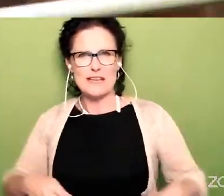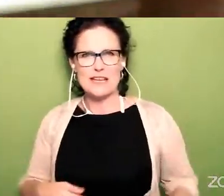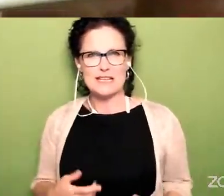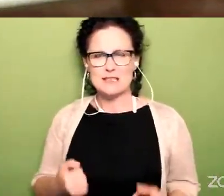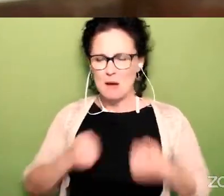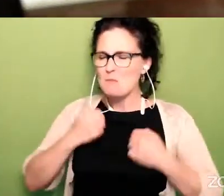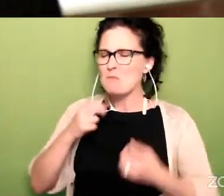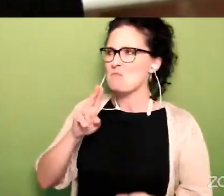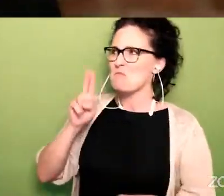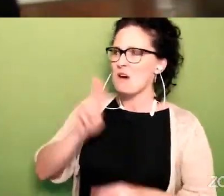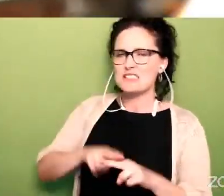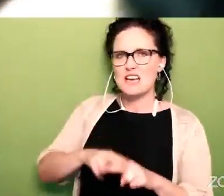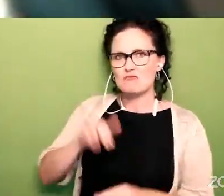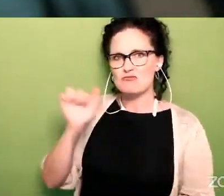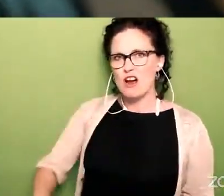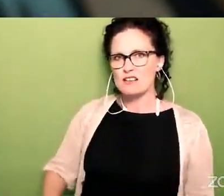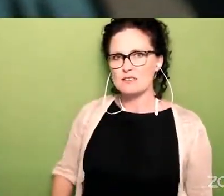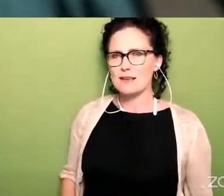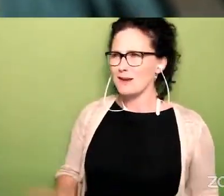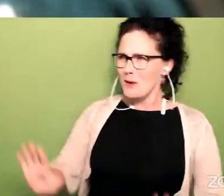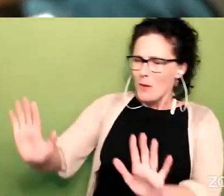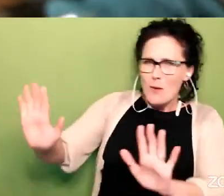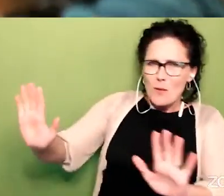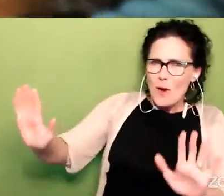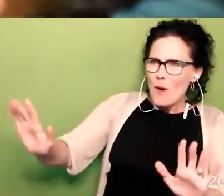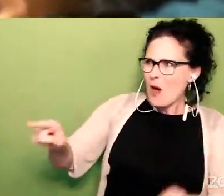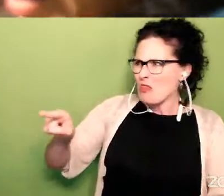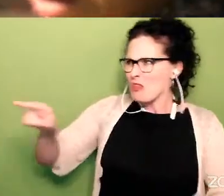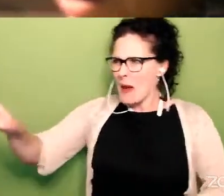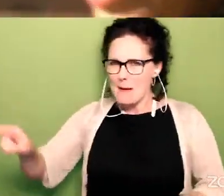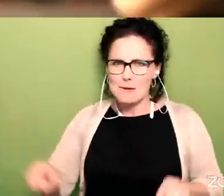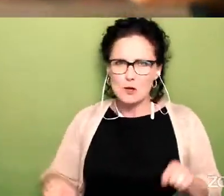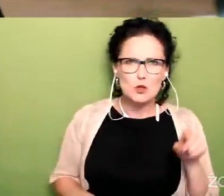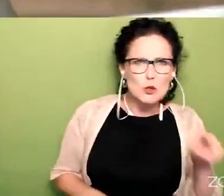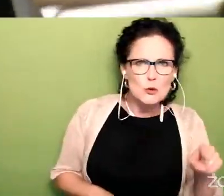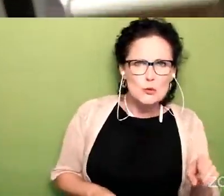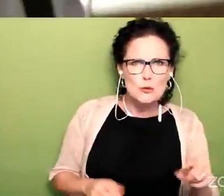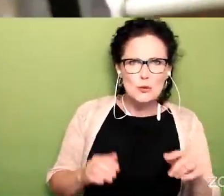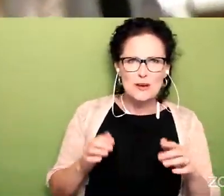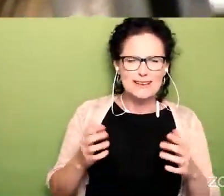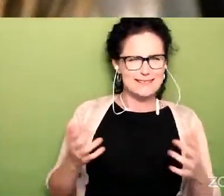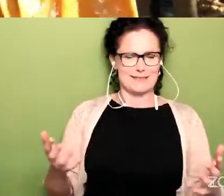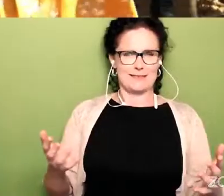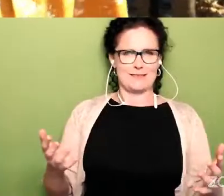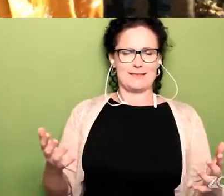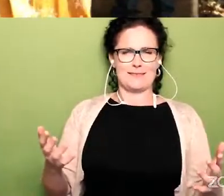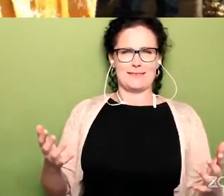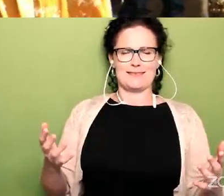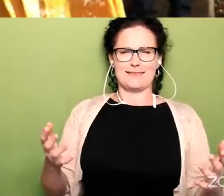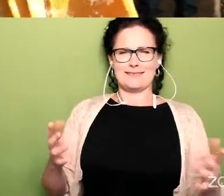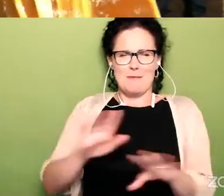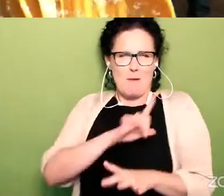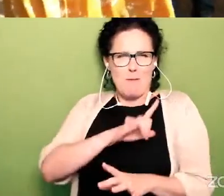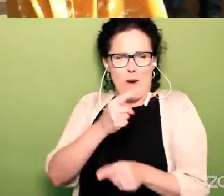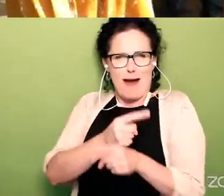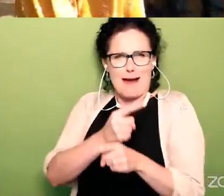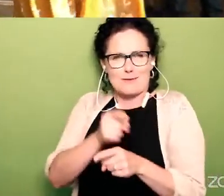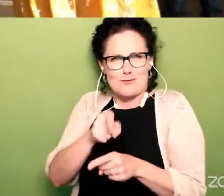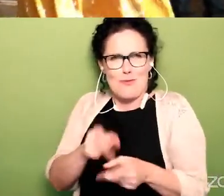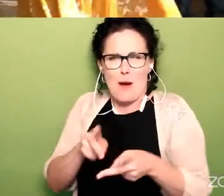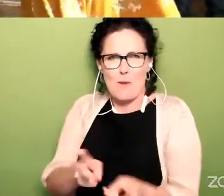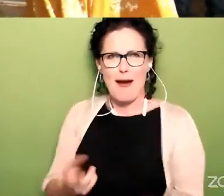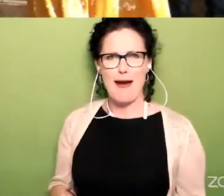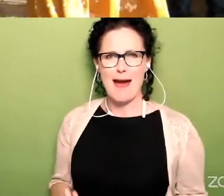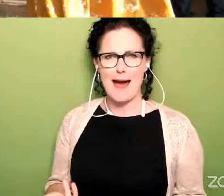this. And now you're upsetting Mundy. Yeah, I do what I like in my own country. Oh, please just go, mate. Please don't worry. Look, my mum's working all the weekly jobs trying to get enough for us to do the weekly